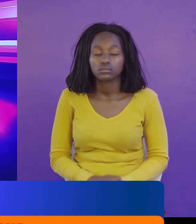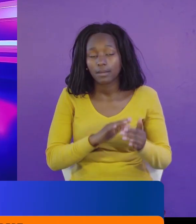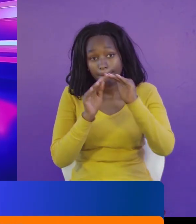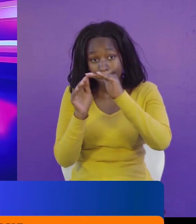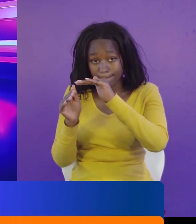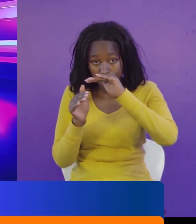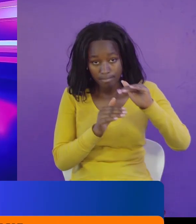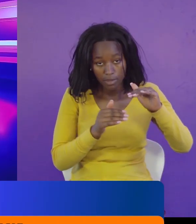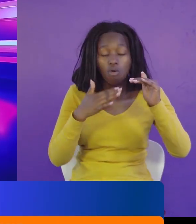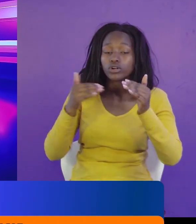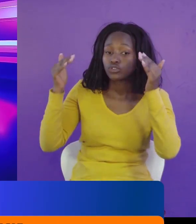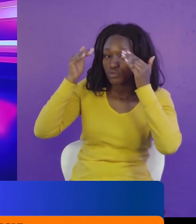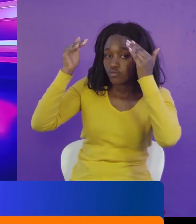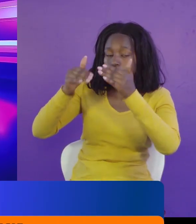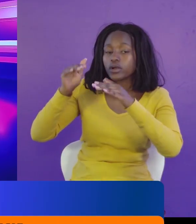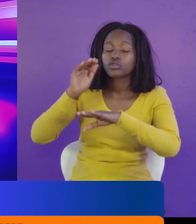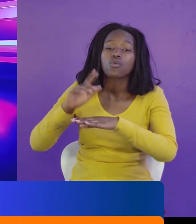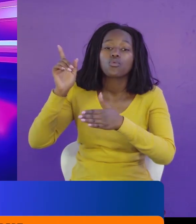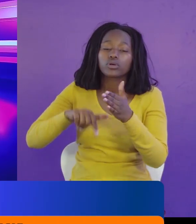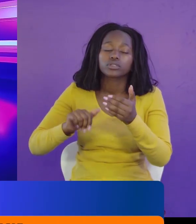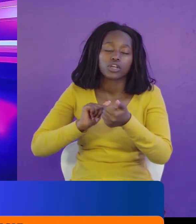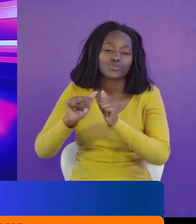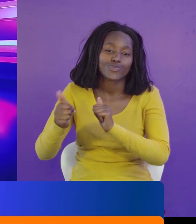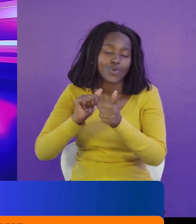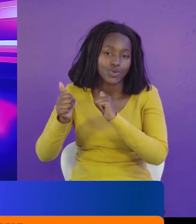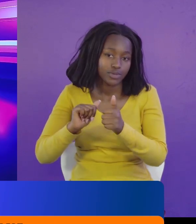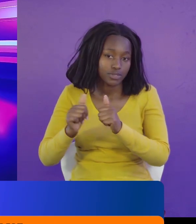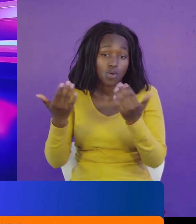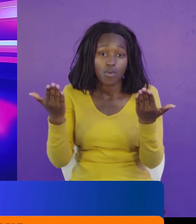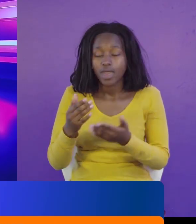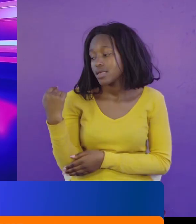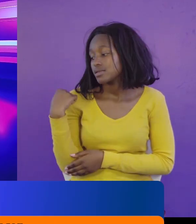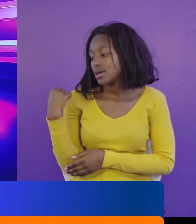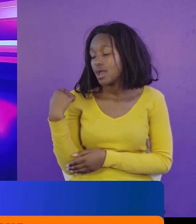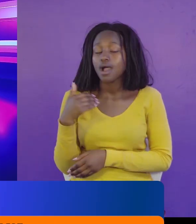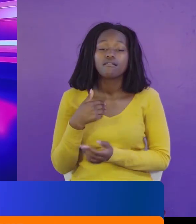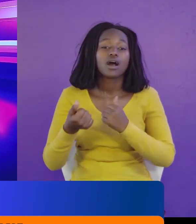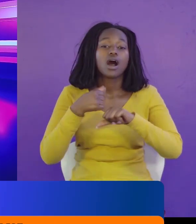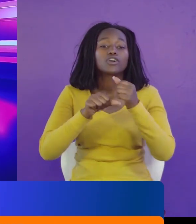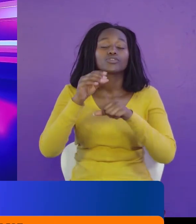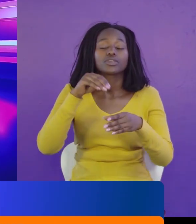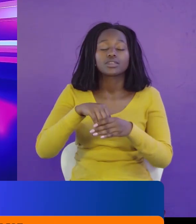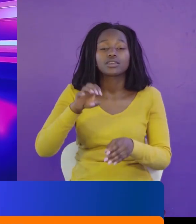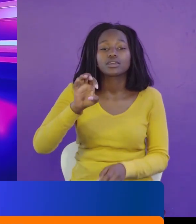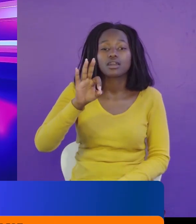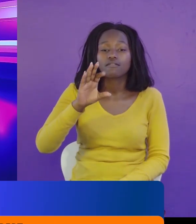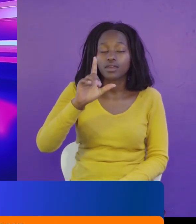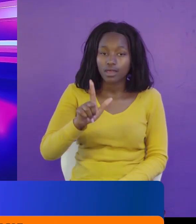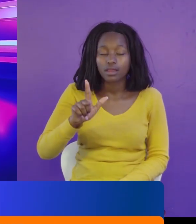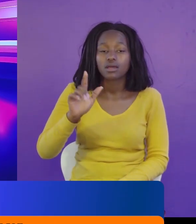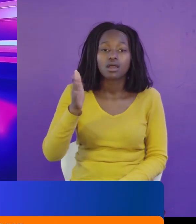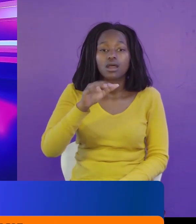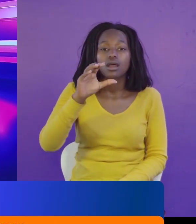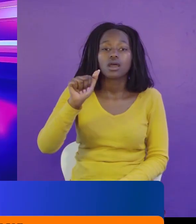switching focus to matters of sports, where yesterday we had action in the EFL Carabao Cup fixtures, and it